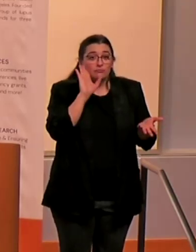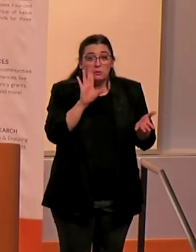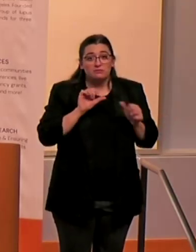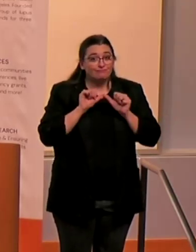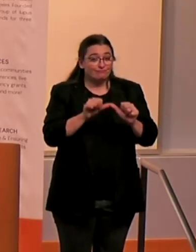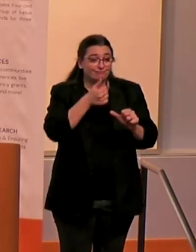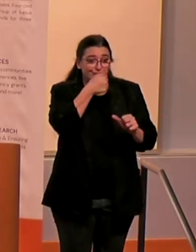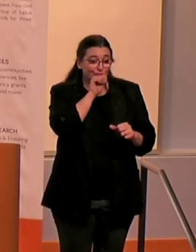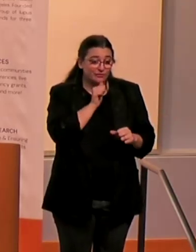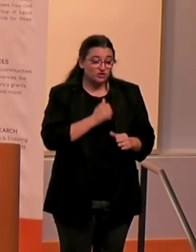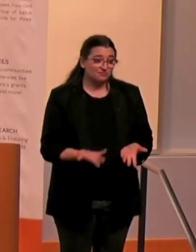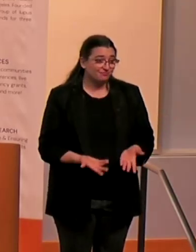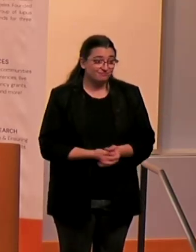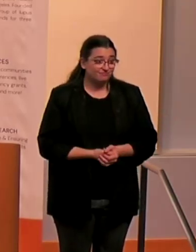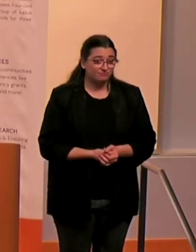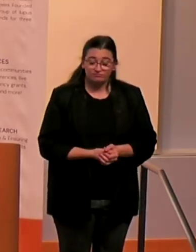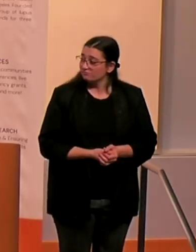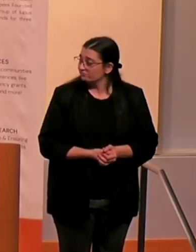You have any thoughts? Yeah. Yeah,